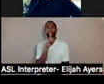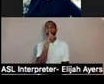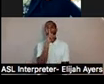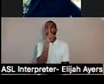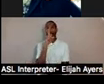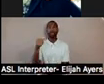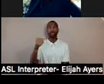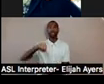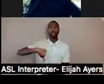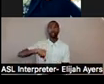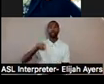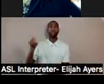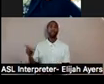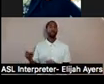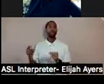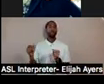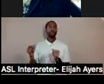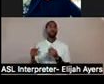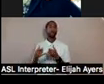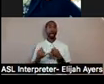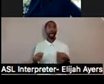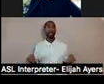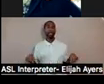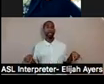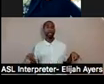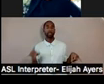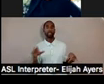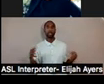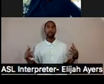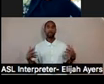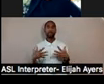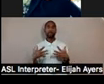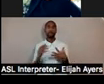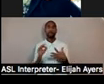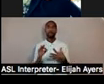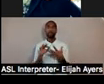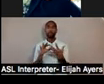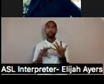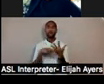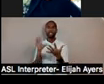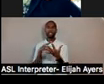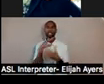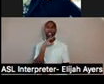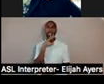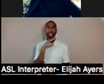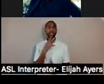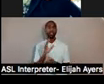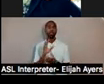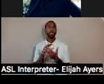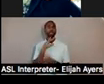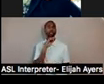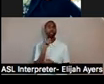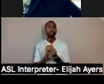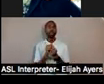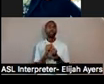is that they can be very quick to isolate, and they're afraid of getting messy. They don't want to get dirty with all of